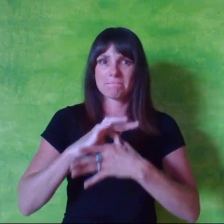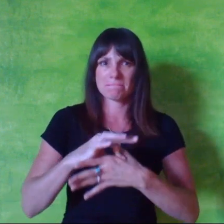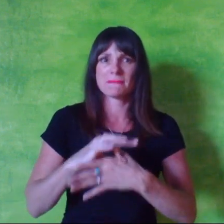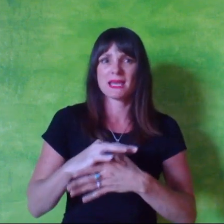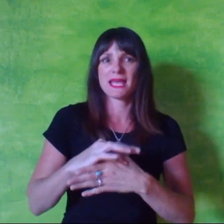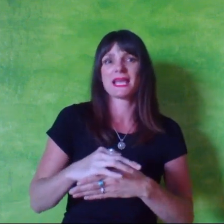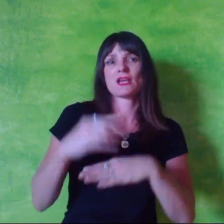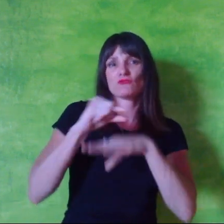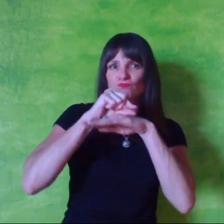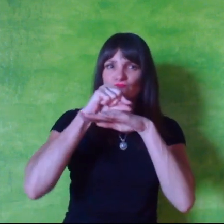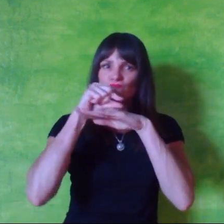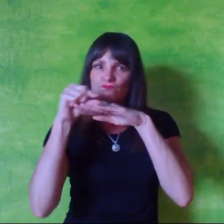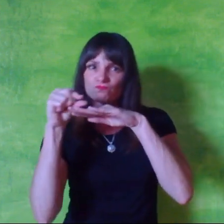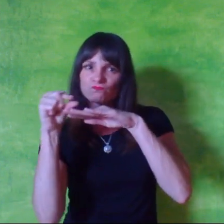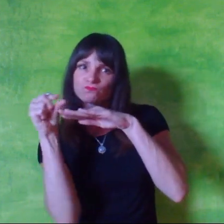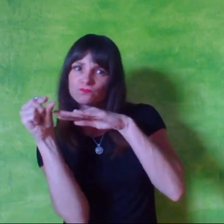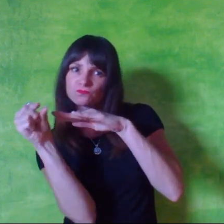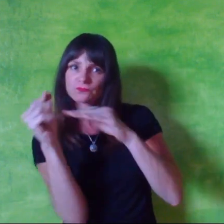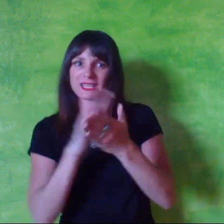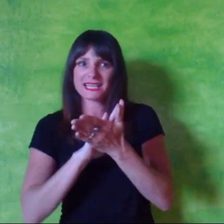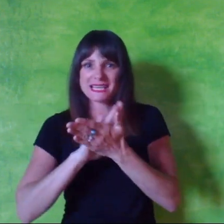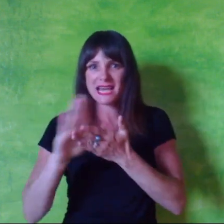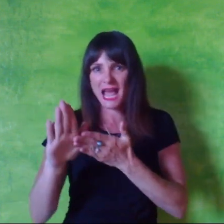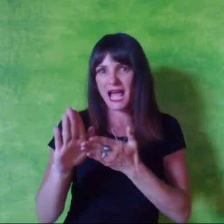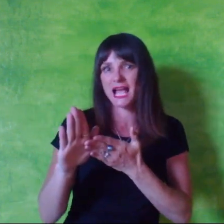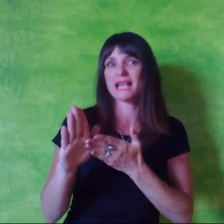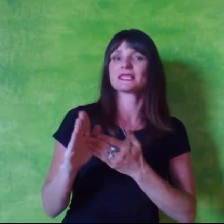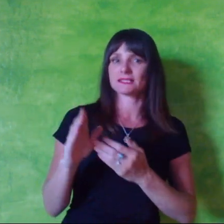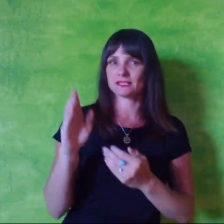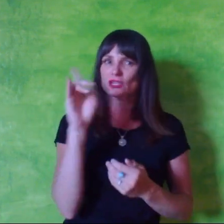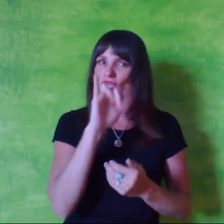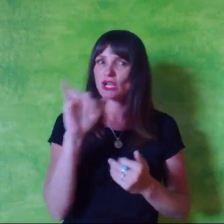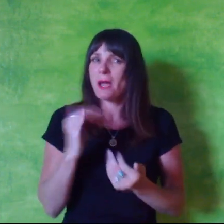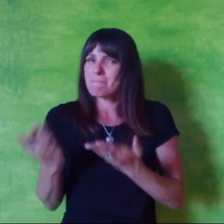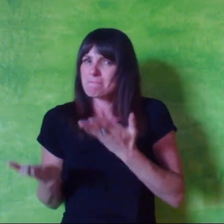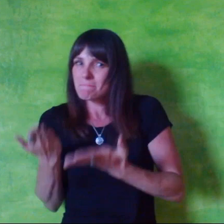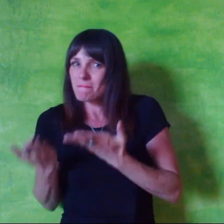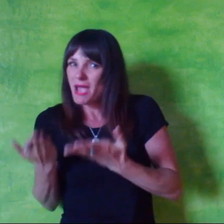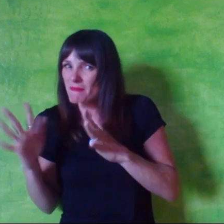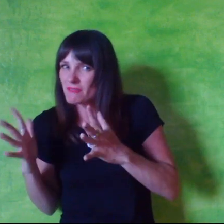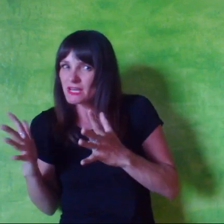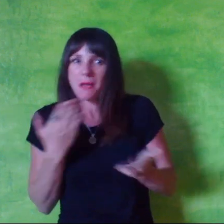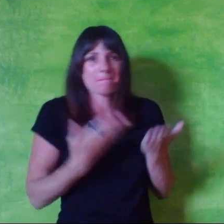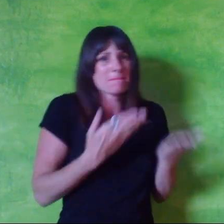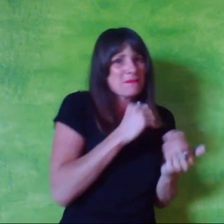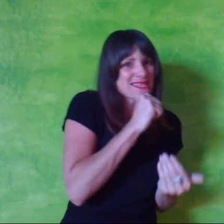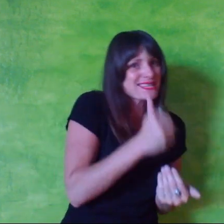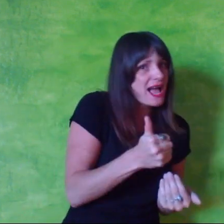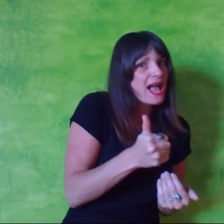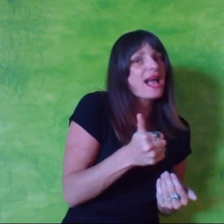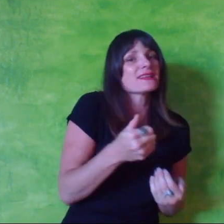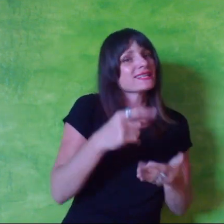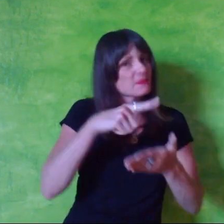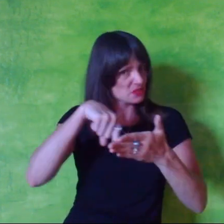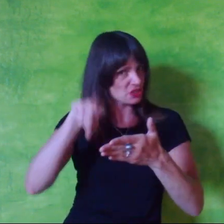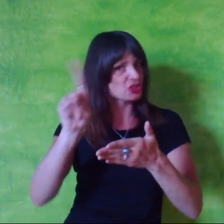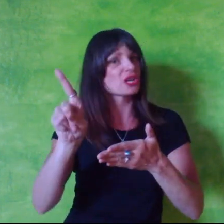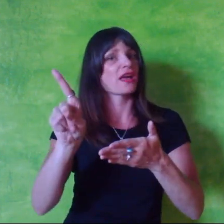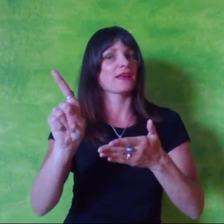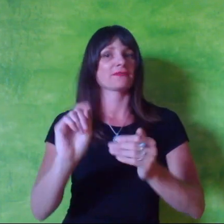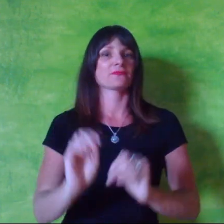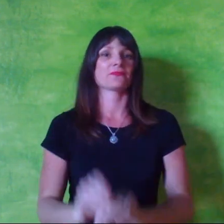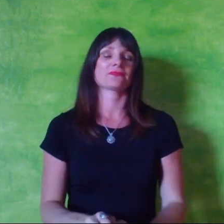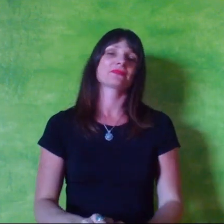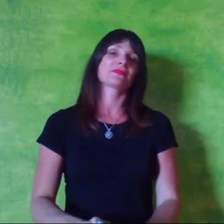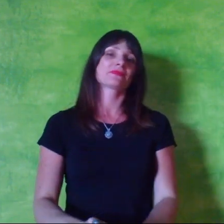might not be done. We're going to check it again. All right, we got our temperature device right there in the thick